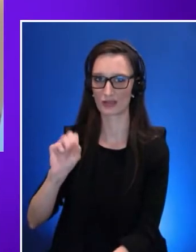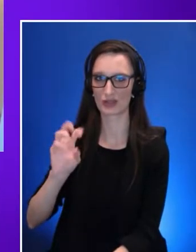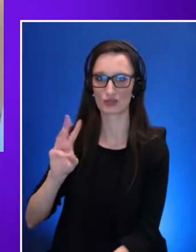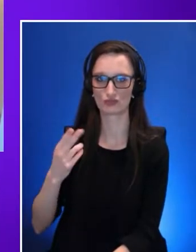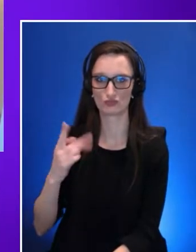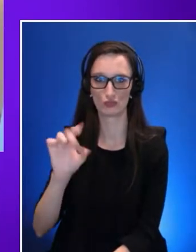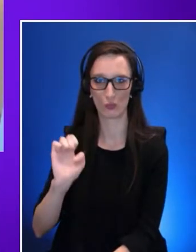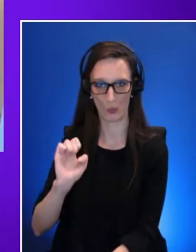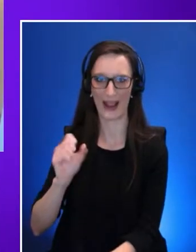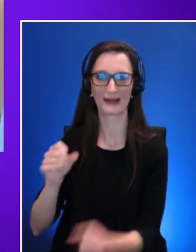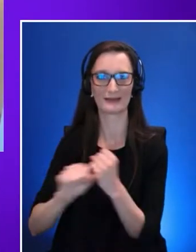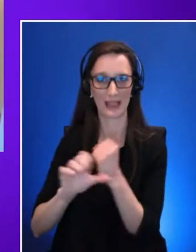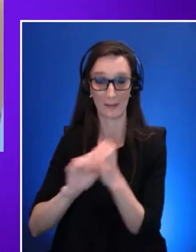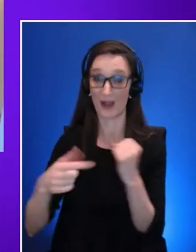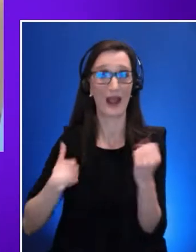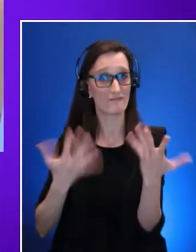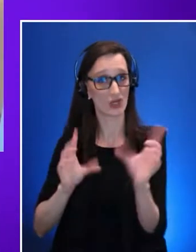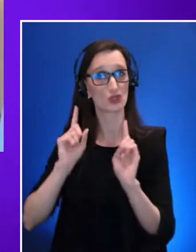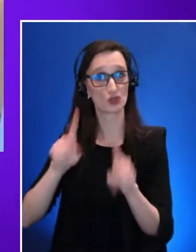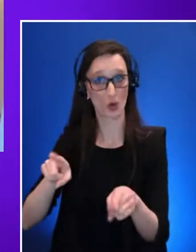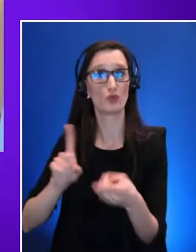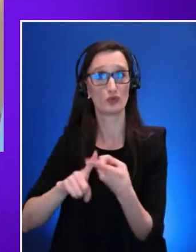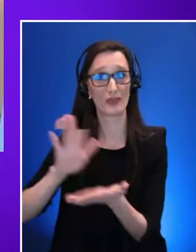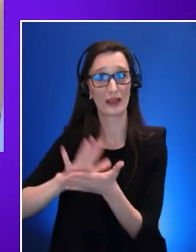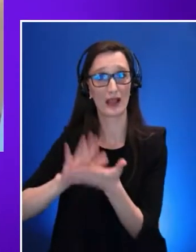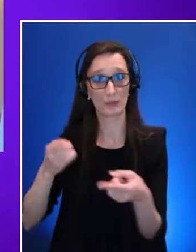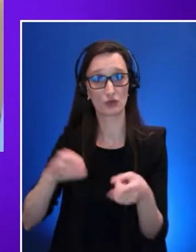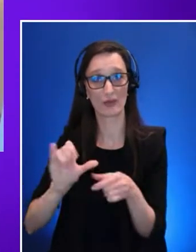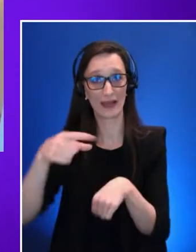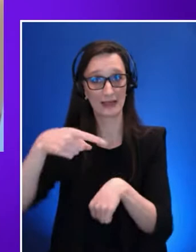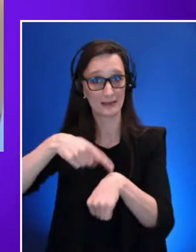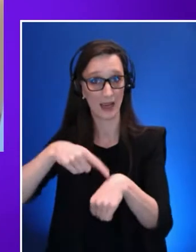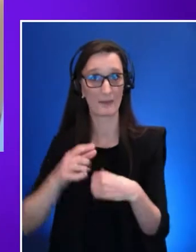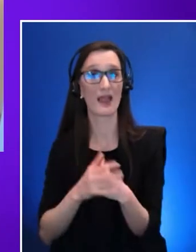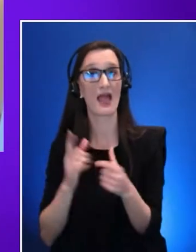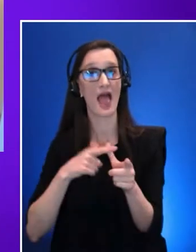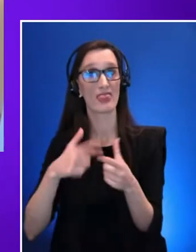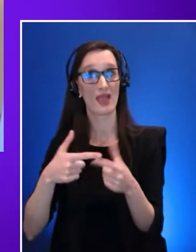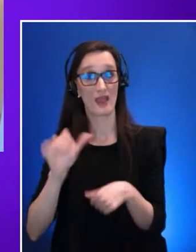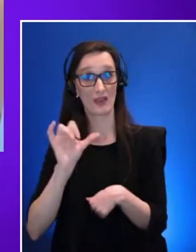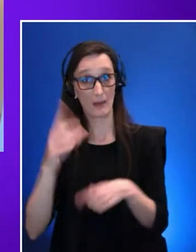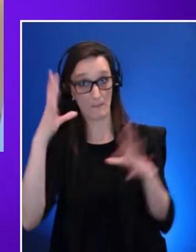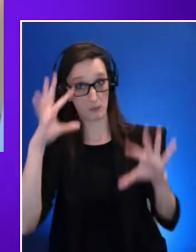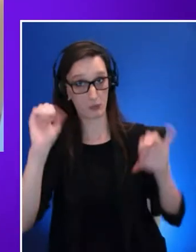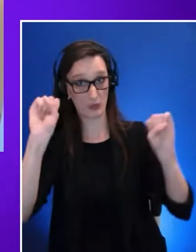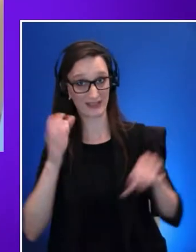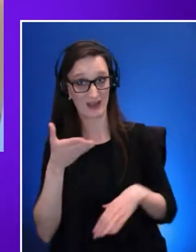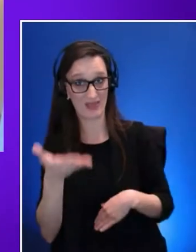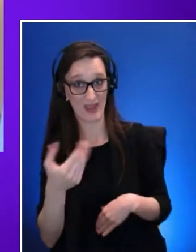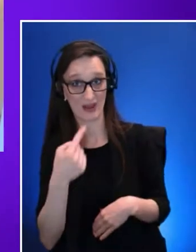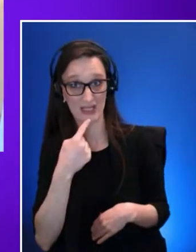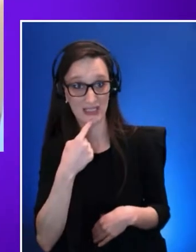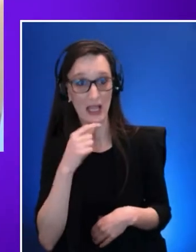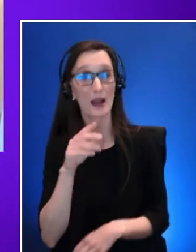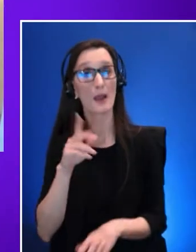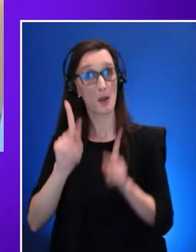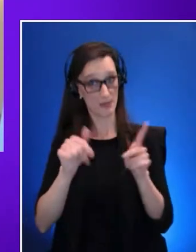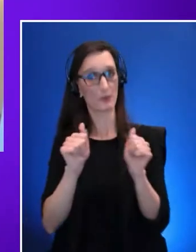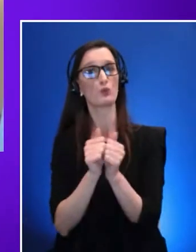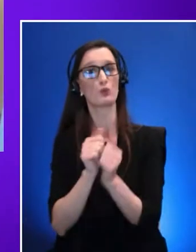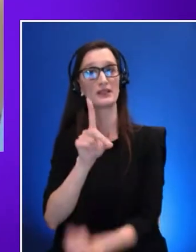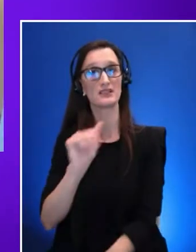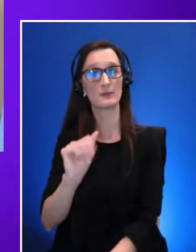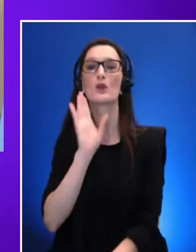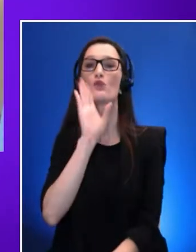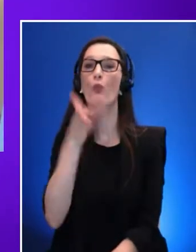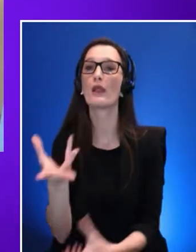that time, and the then president actually said that people with disabilities would be included so long as they